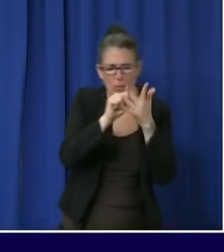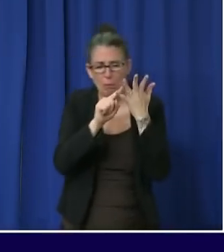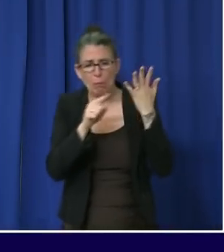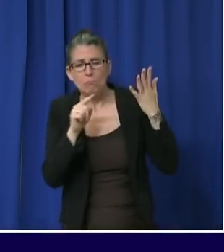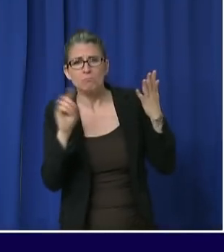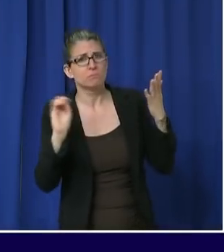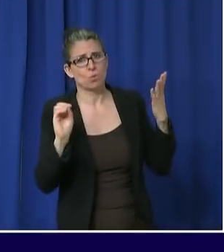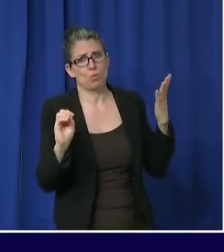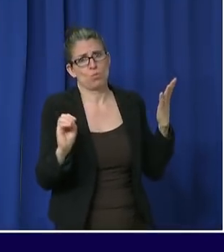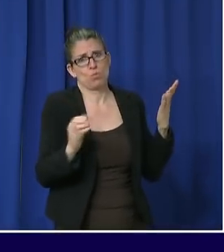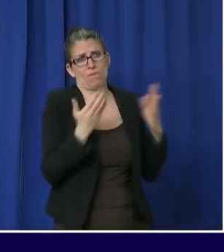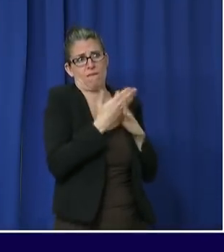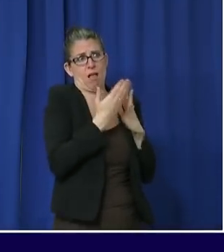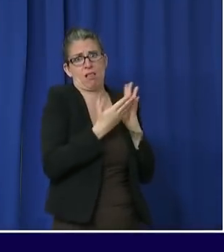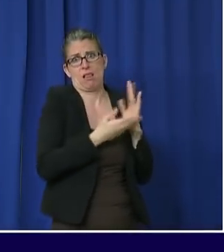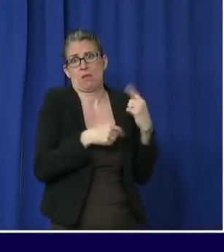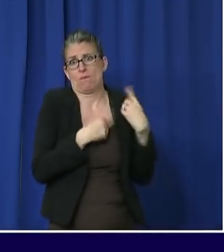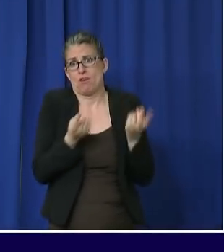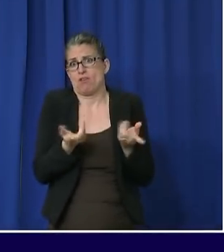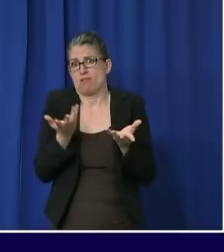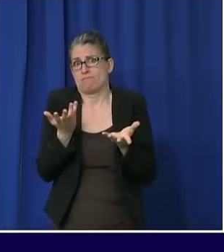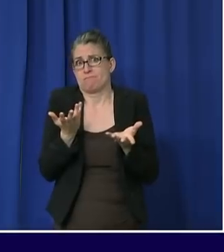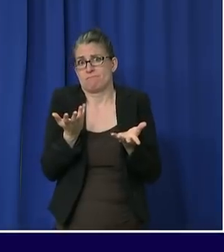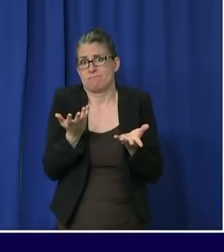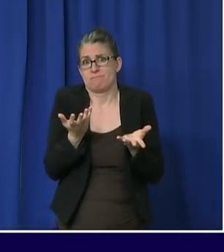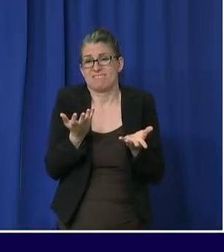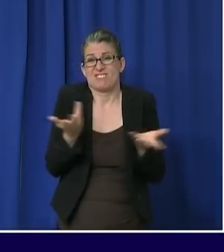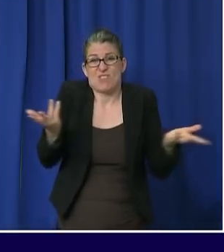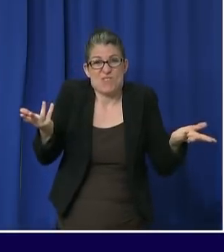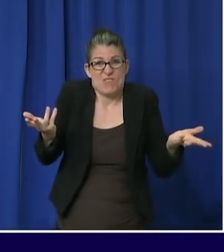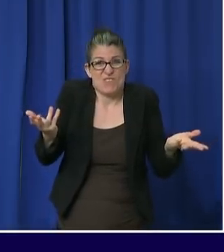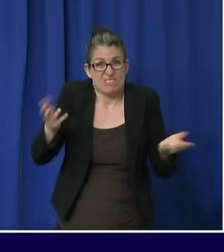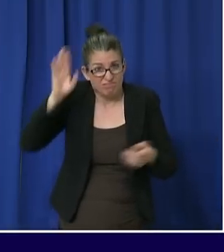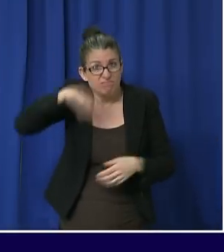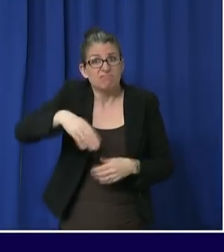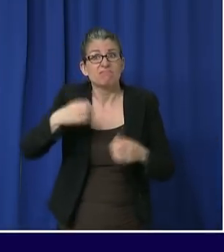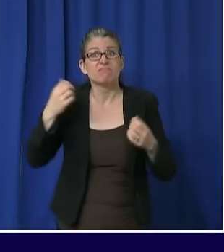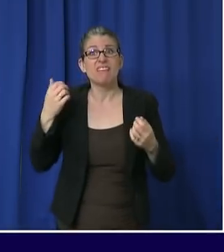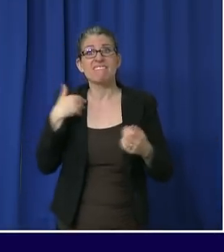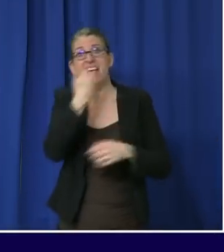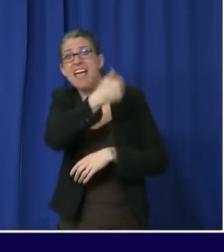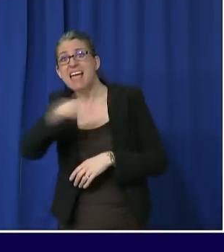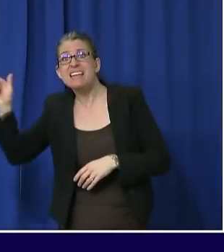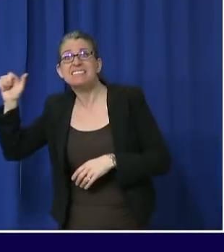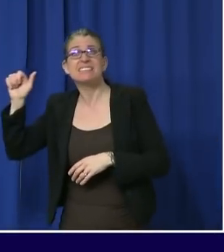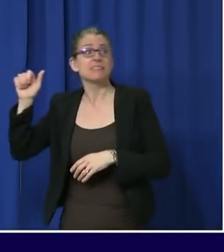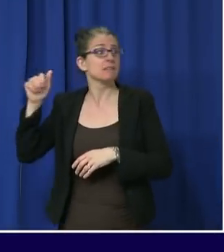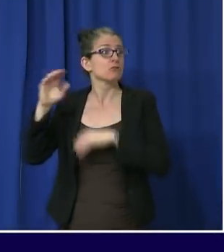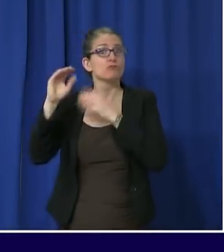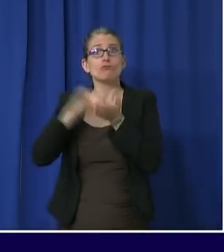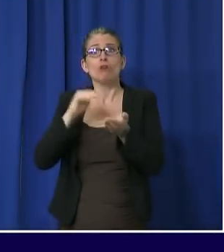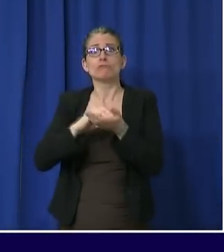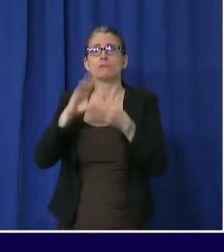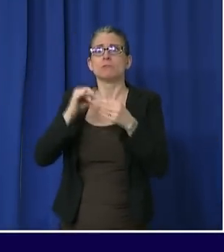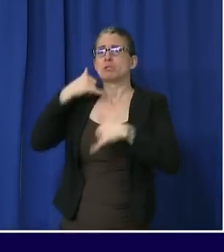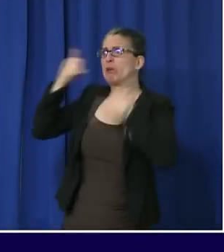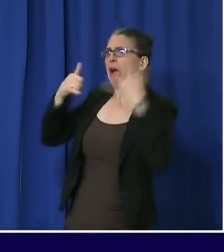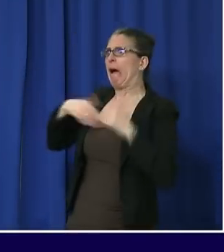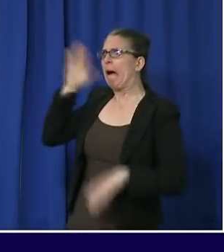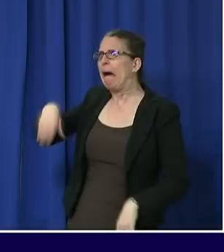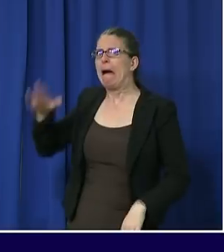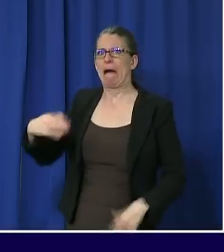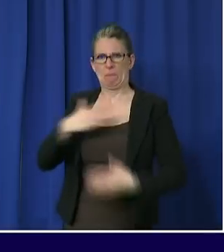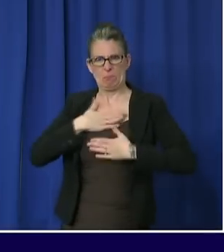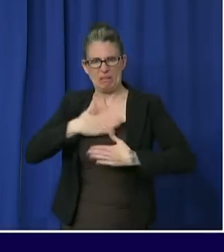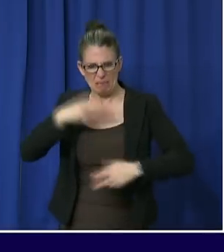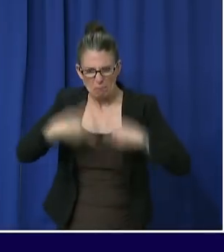respiratory illnesses of unknown cause back in the fall. Sure. Actually, just to follow up to that. Yep. So